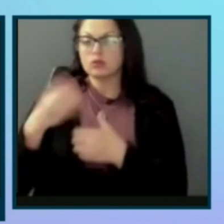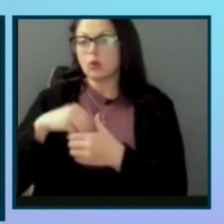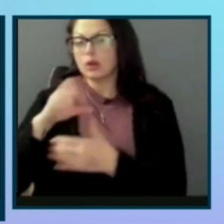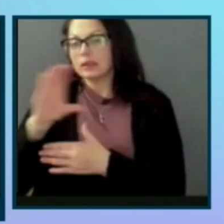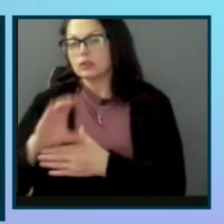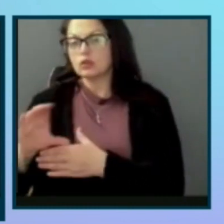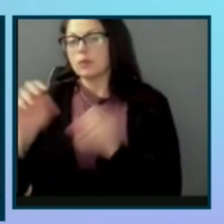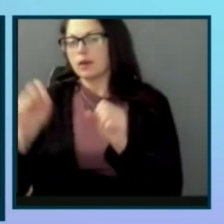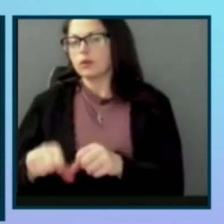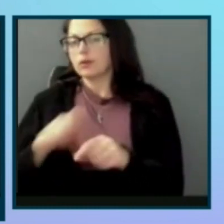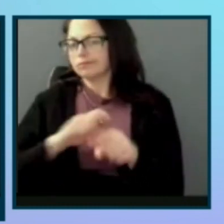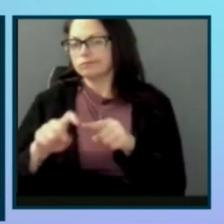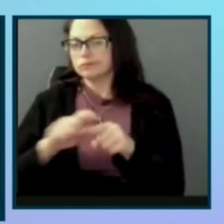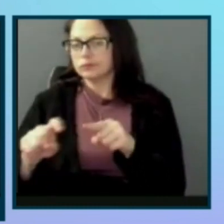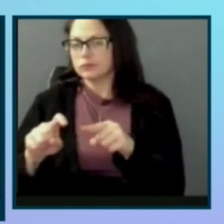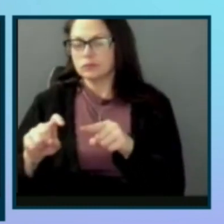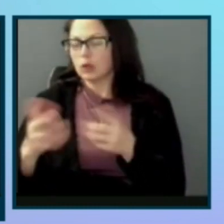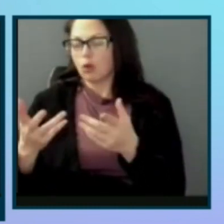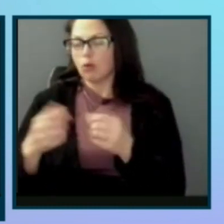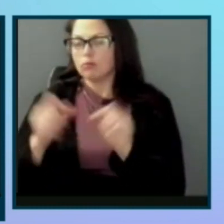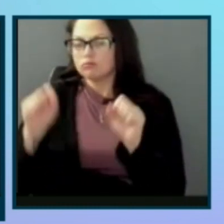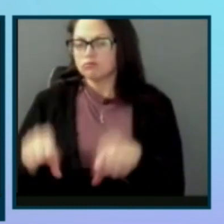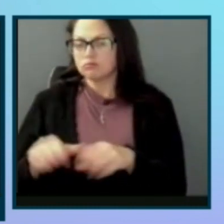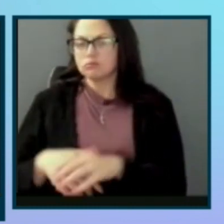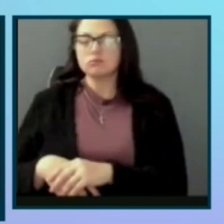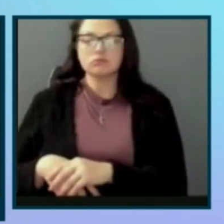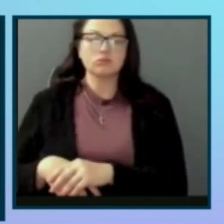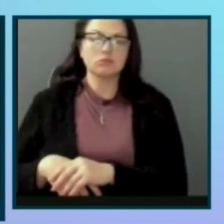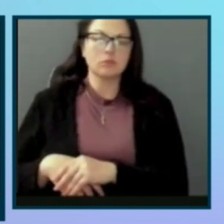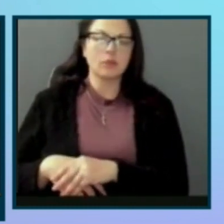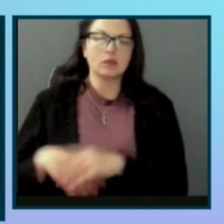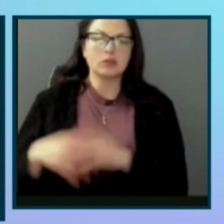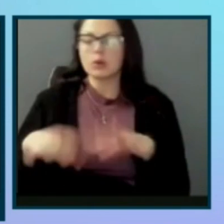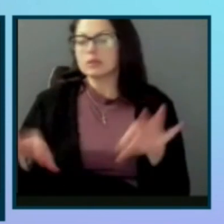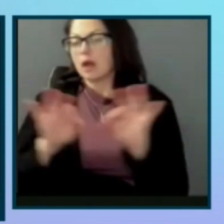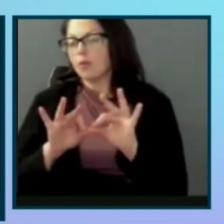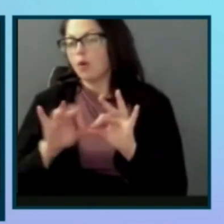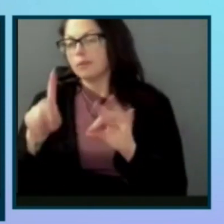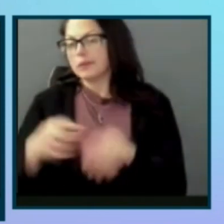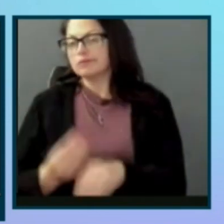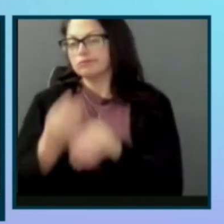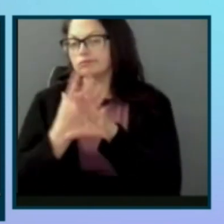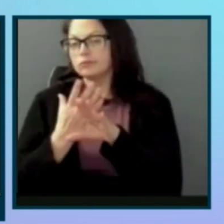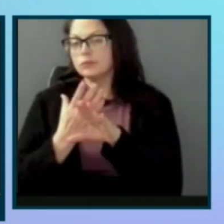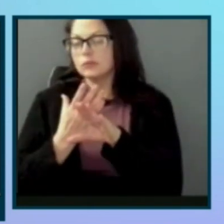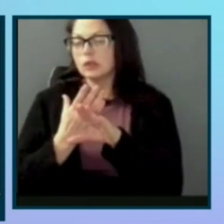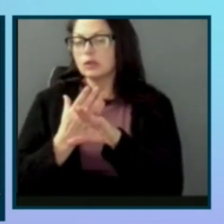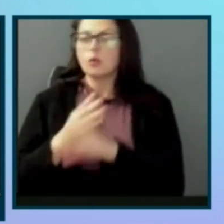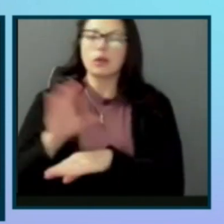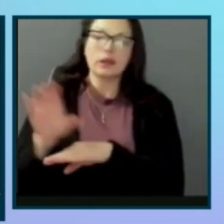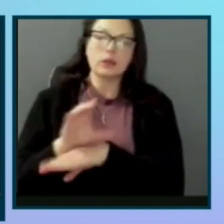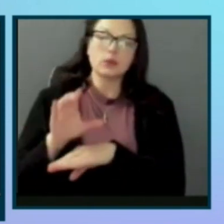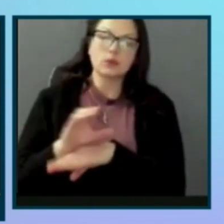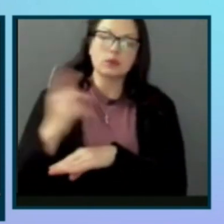they could just call in with their phone. So, it's not important that they join through their desktop. So that's just something to